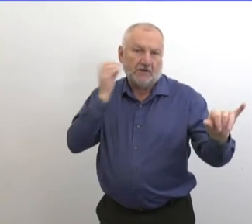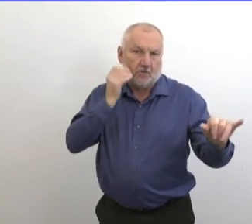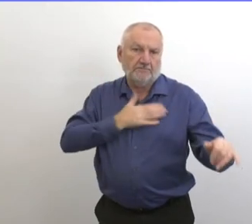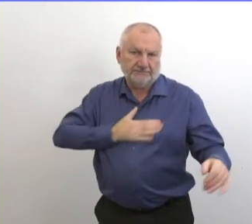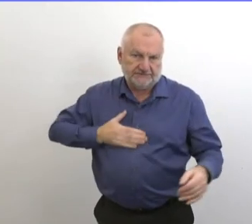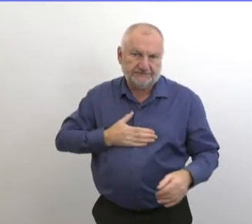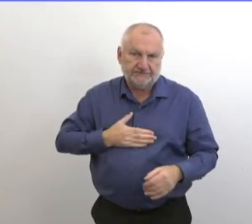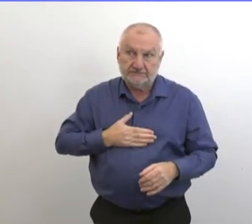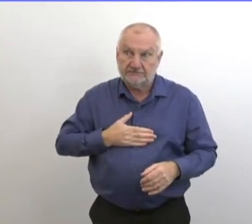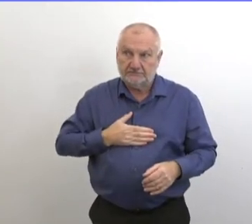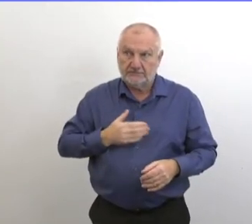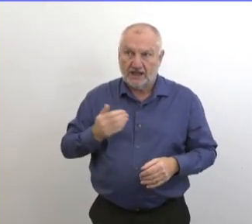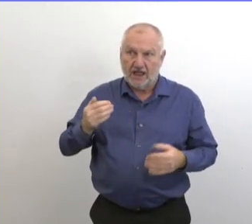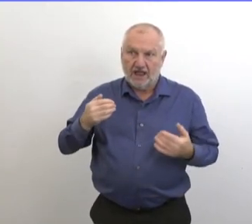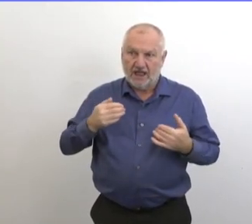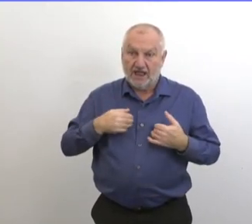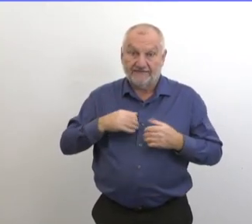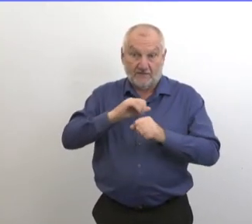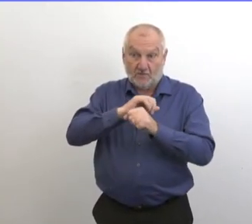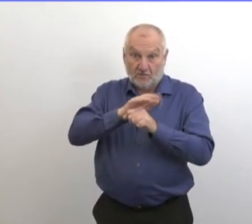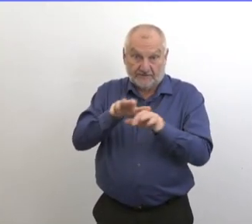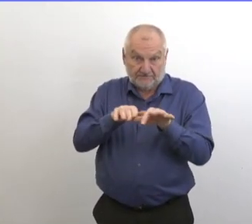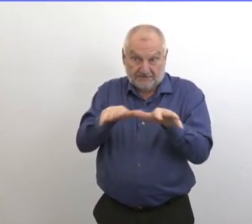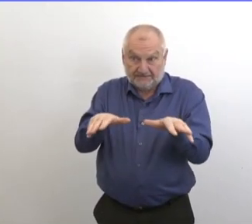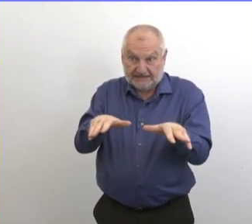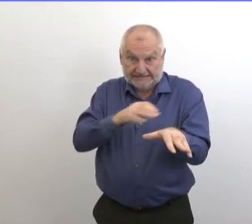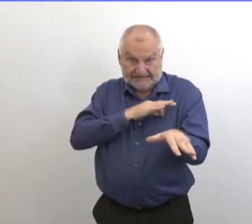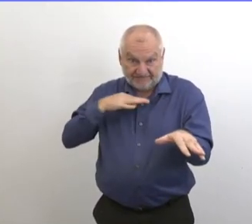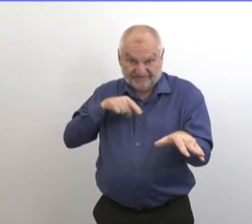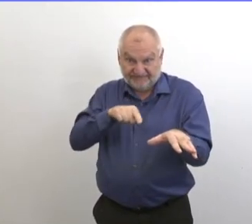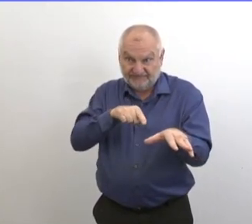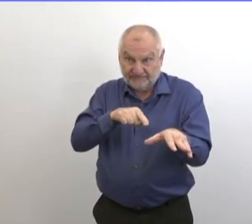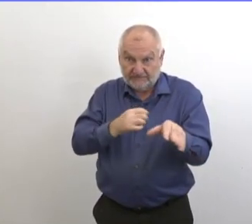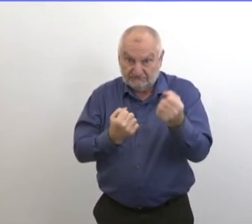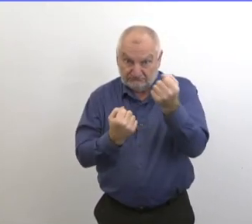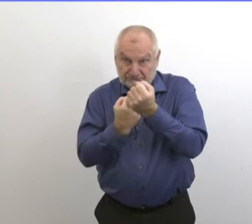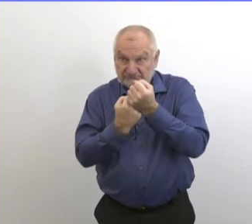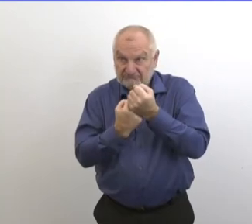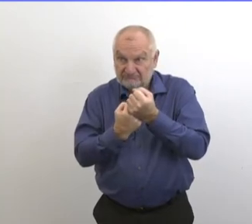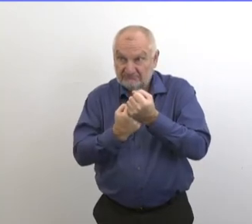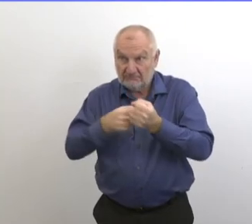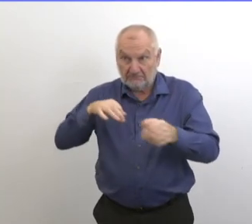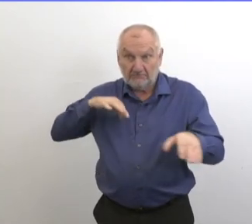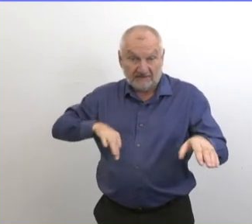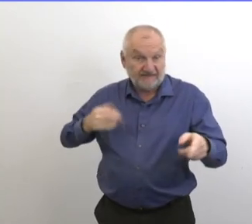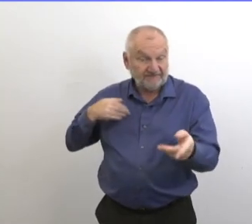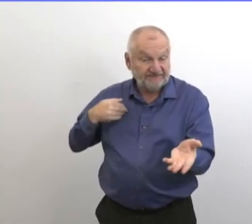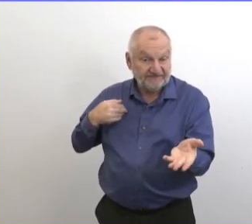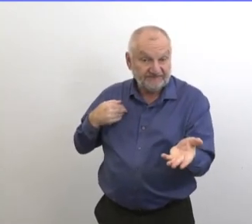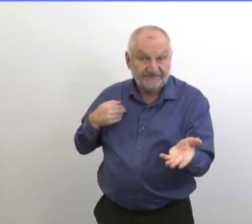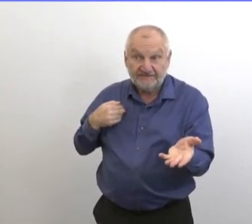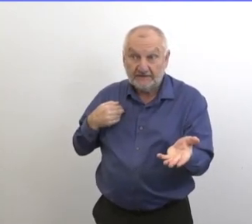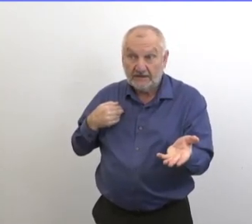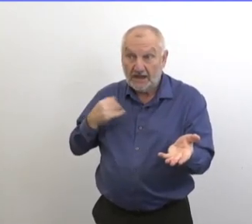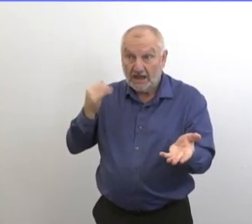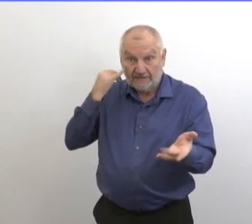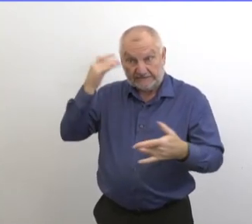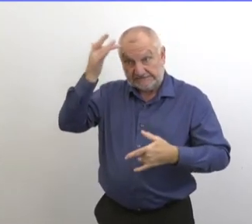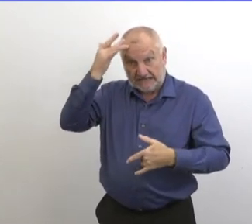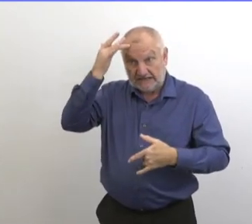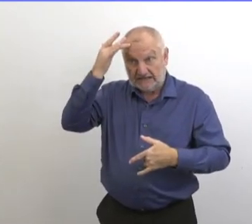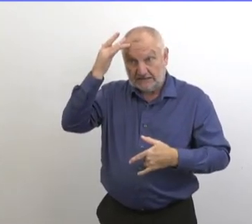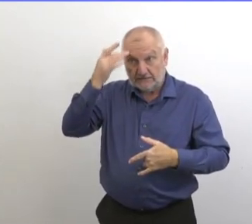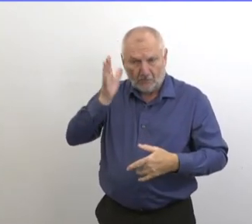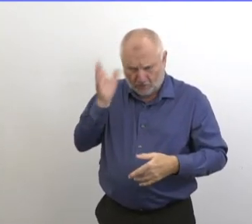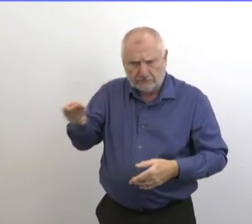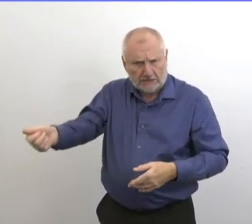support benefit, which covers off overtime staff replacement and sick leave, as well as the federal government has a program